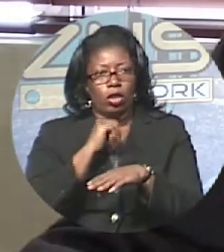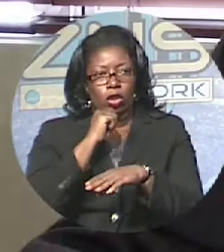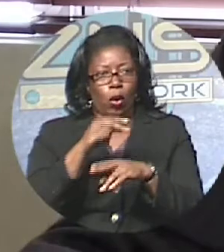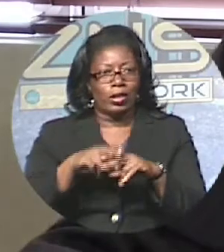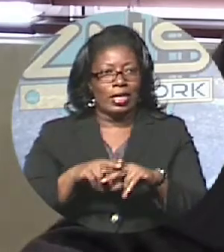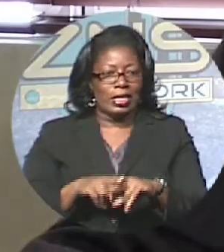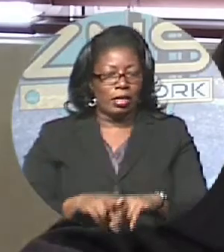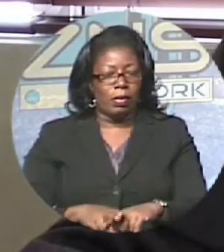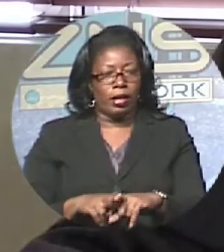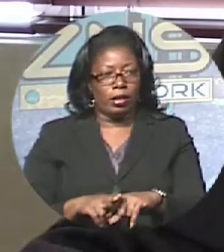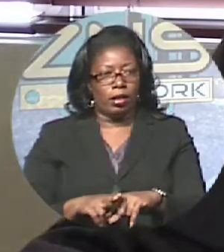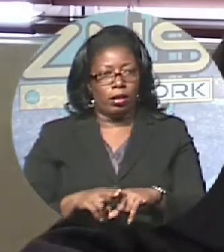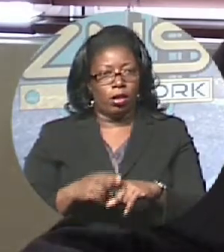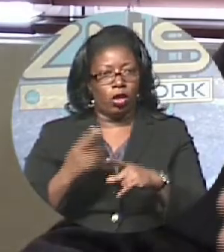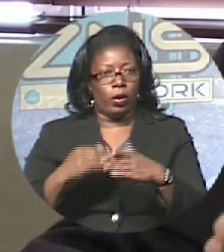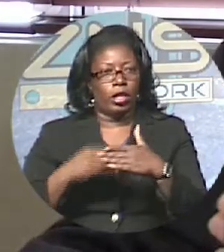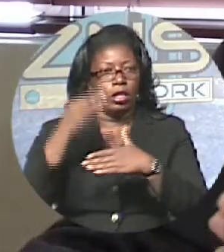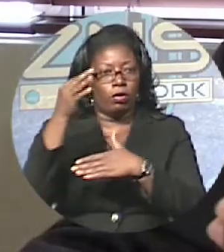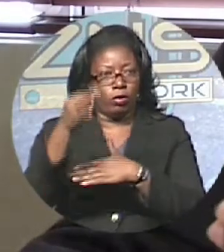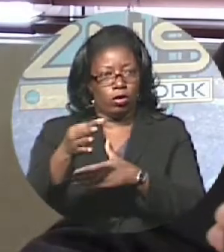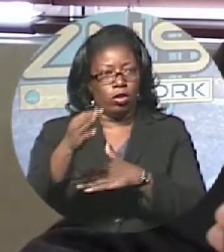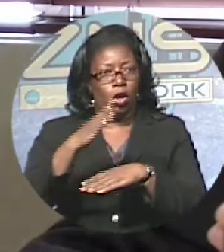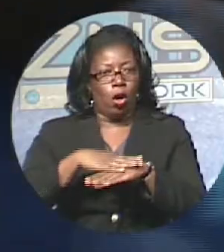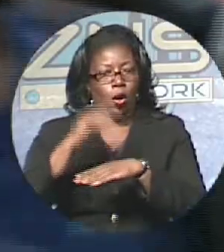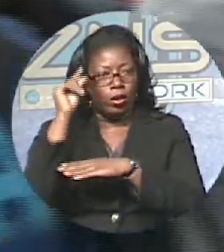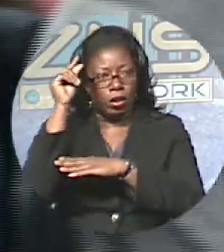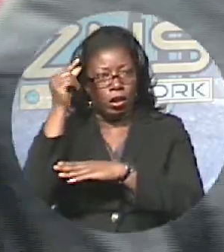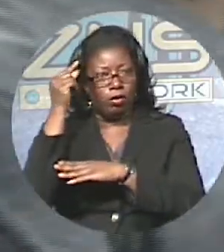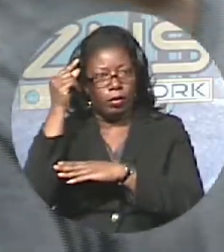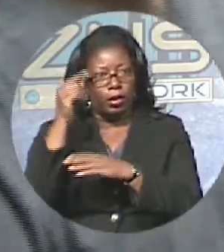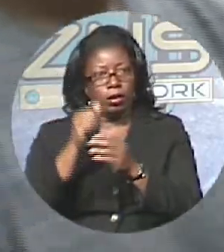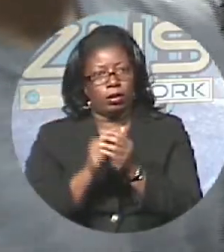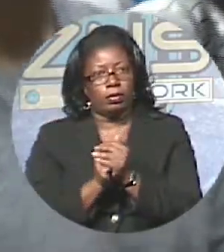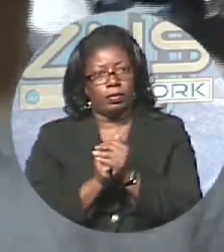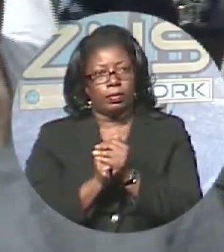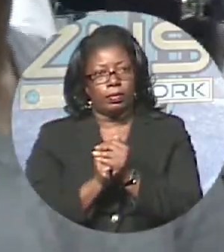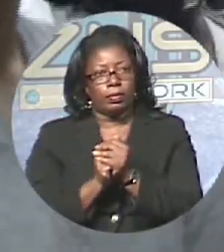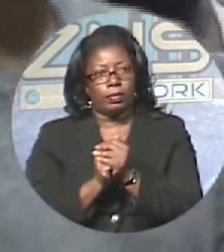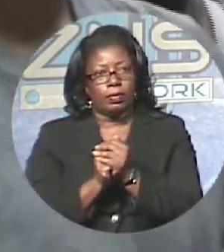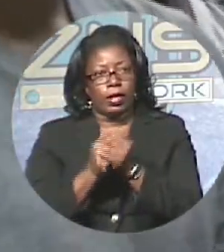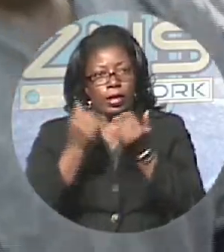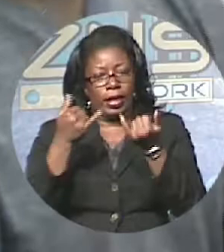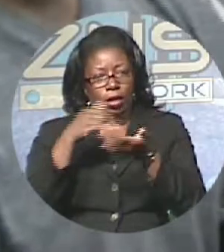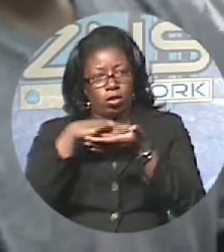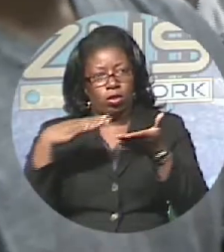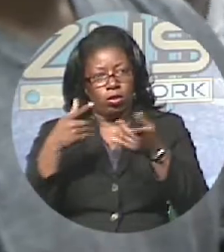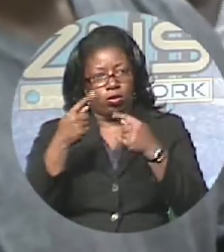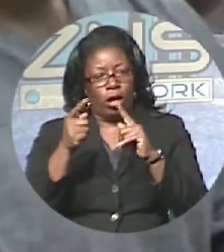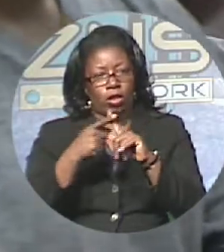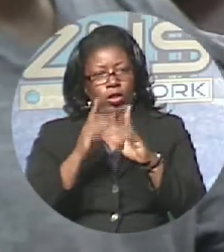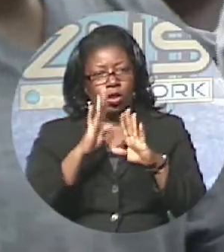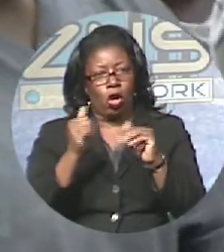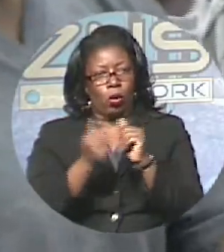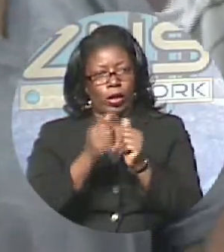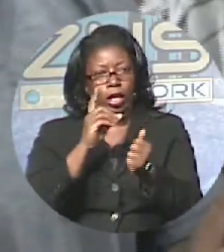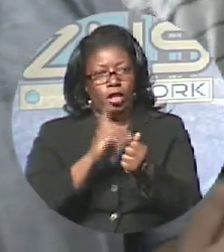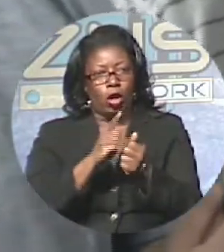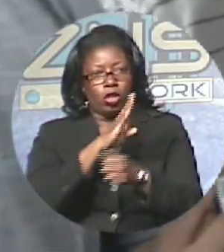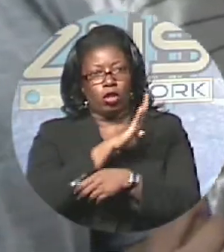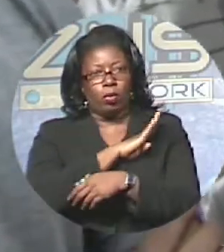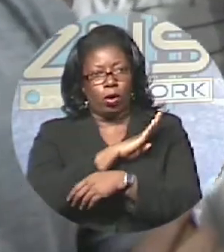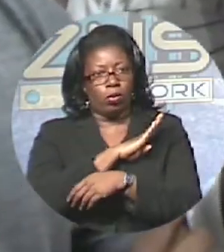going forward in the future on government subvention. Now, our news team understands that when students attempted to speak with Dr. Bowles, they were